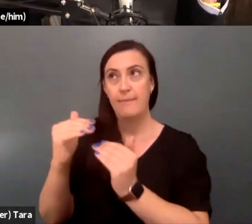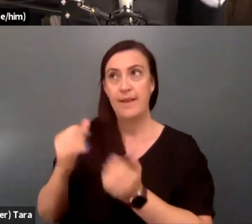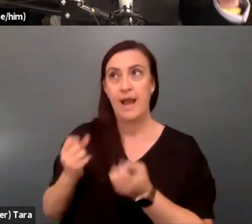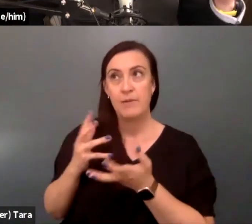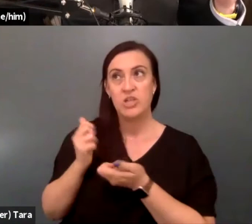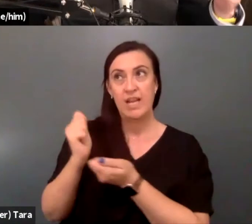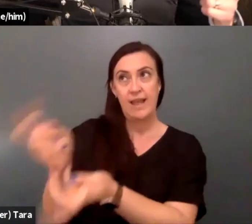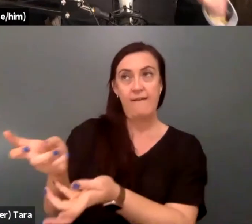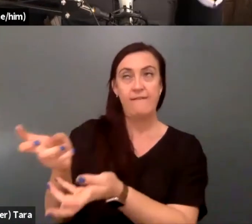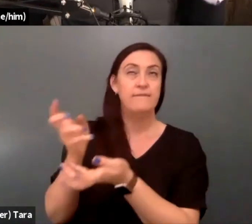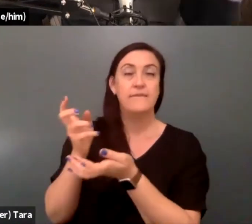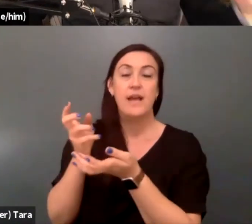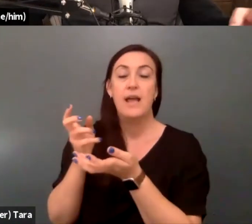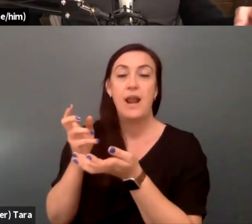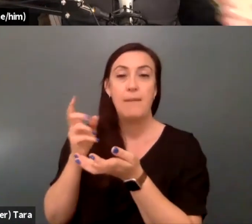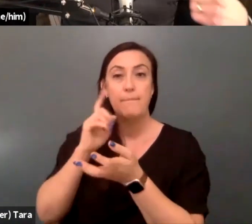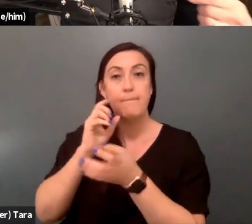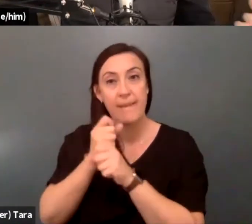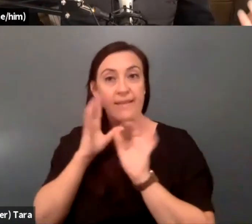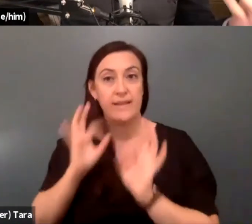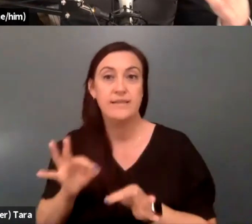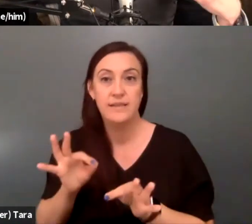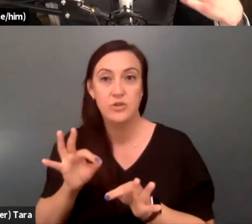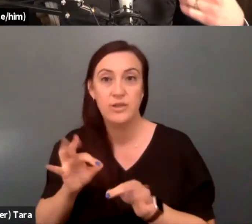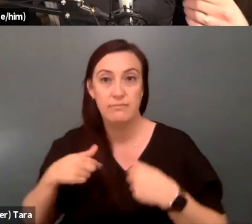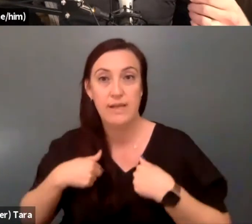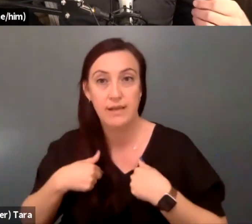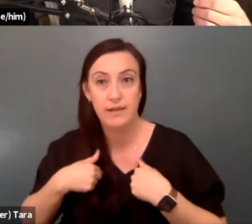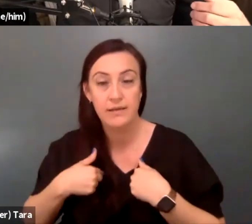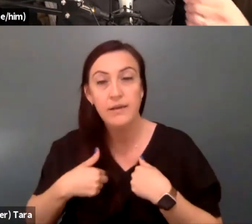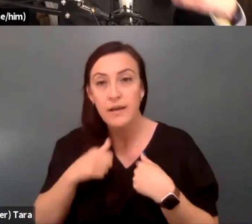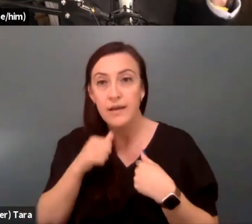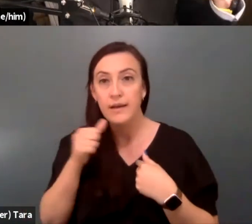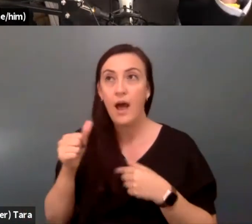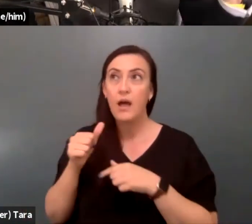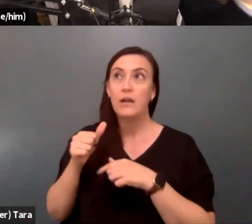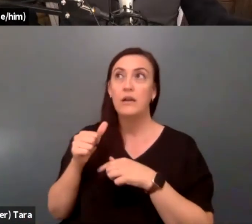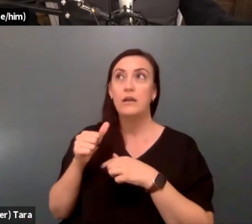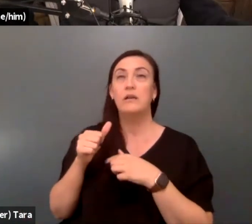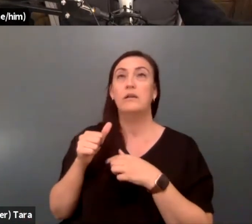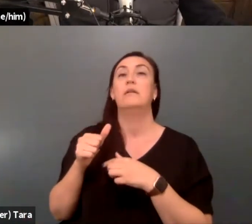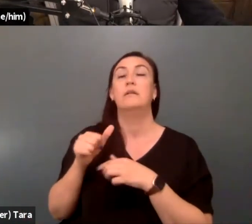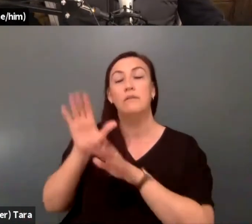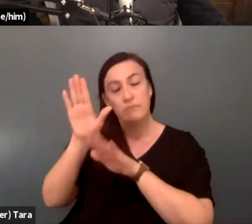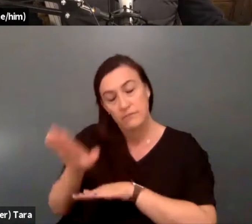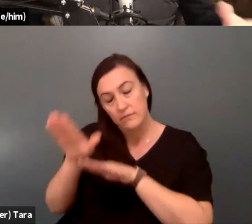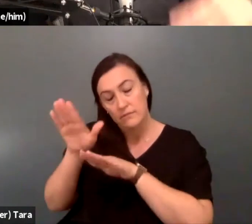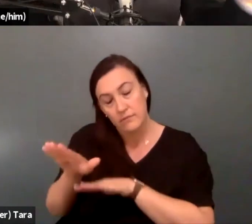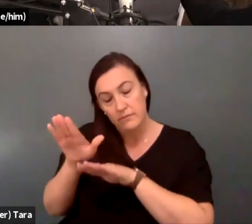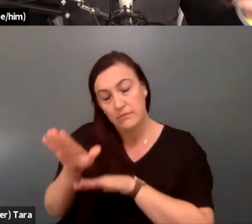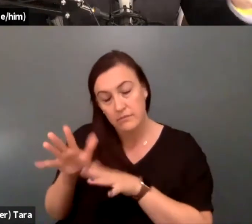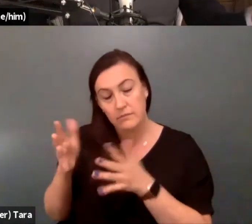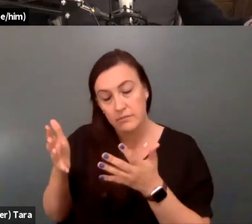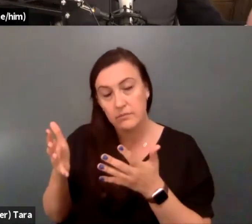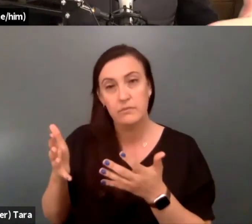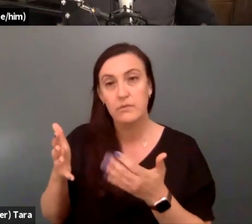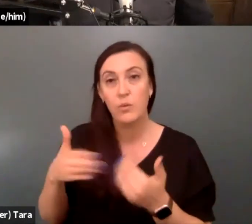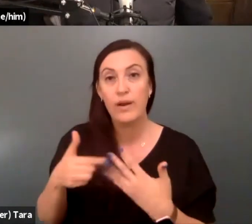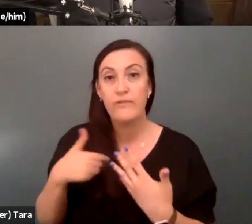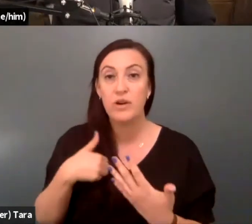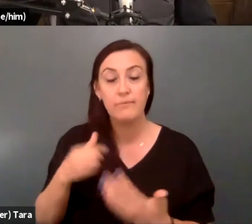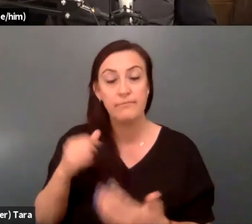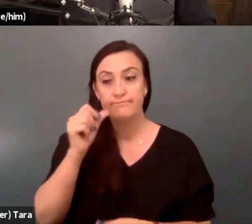this intentionally. This is me doing it. This is not, and this is what I'm going to get from here, and maybe the learning, whatever it might